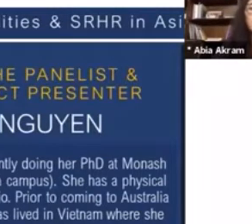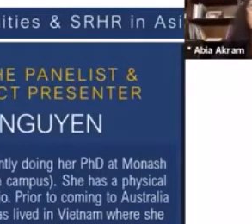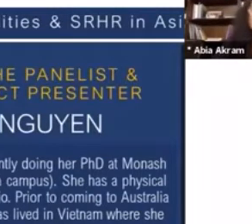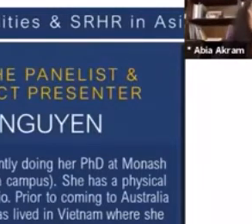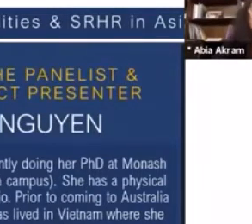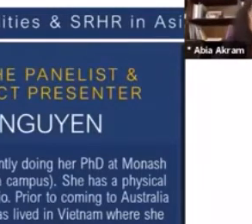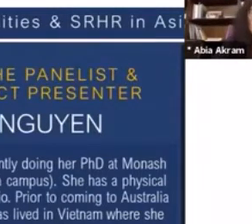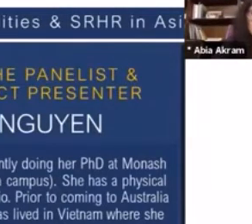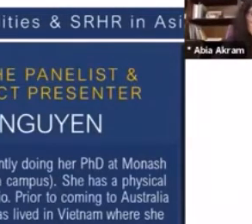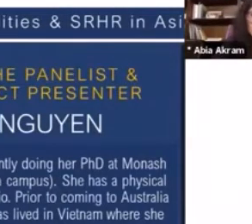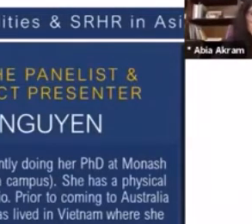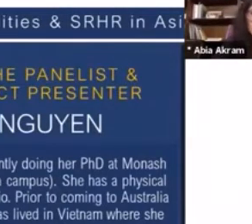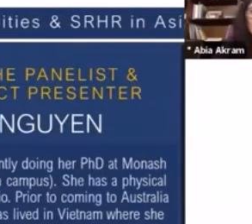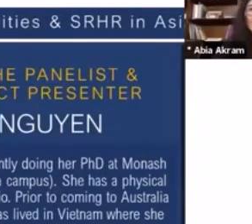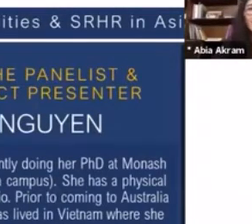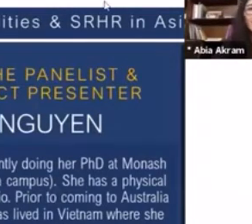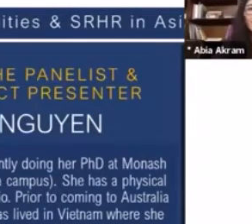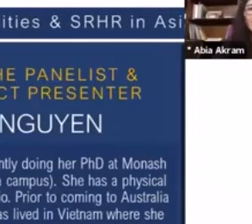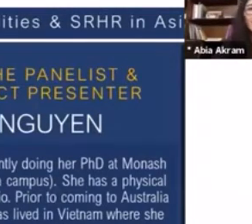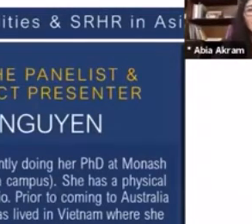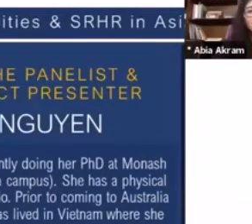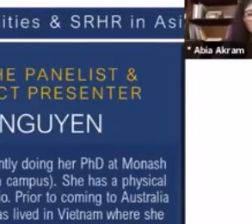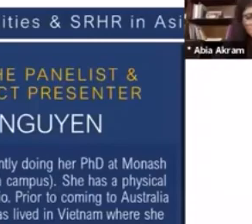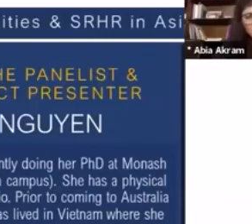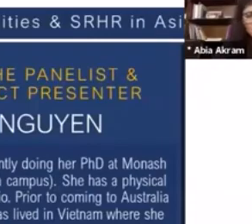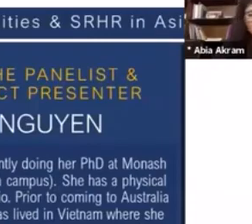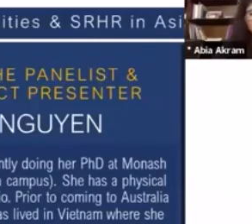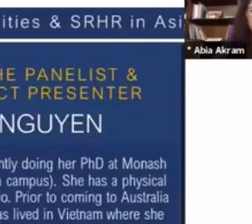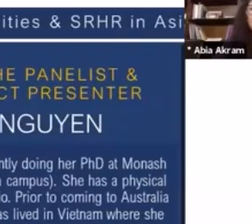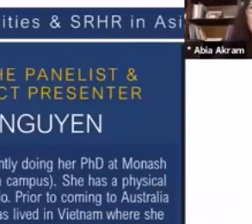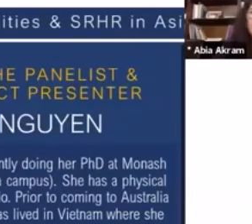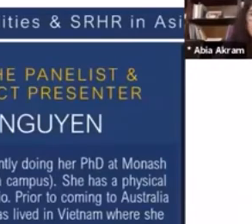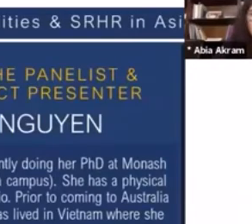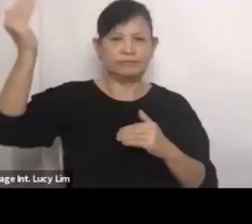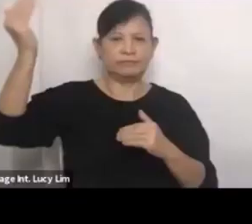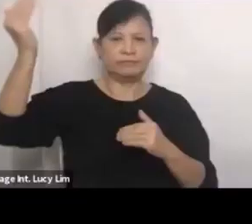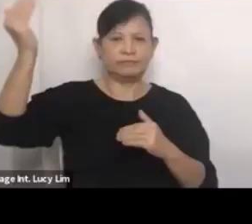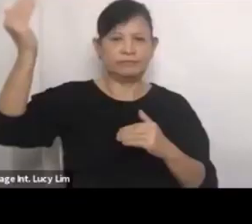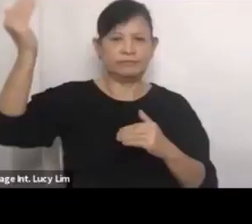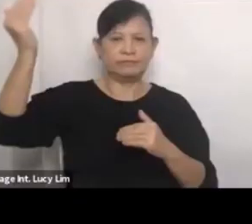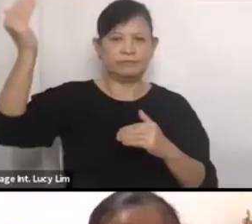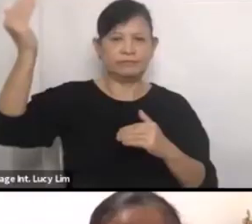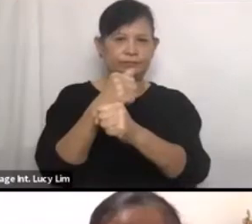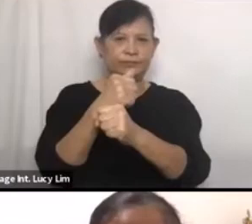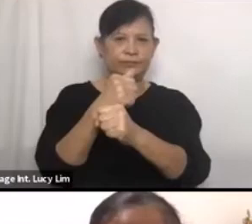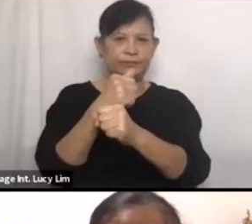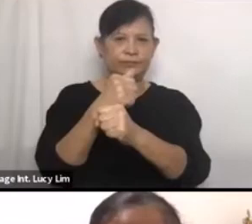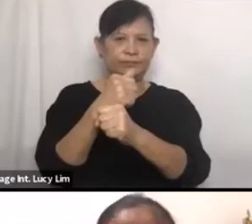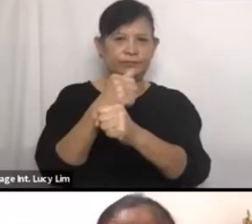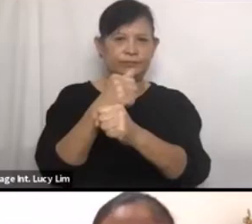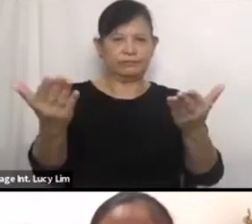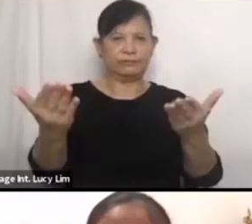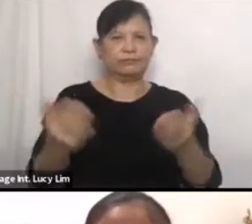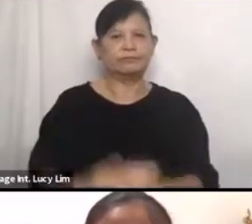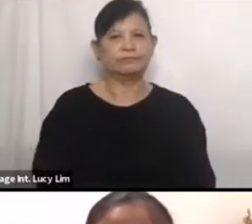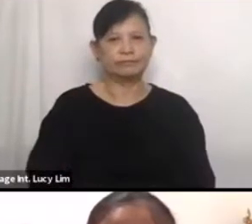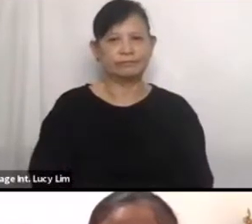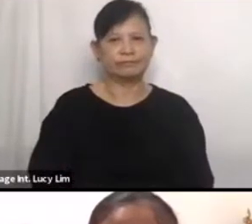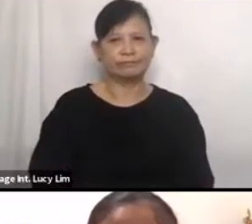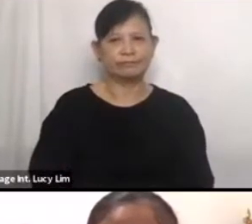disabilities for more than 10 years. Please, Ms. Anne, you have the floor to share your experience. Thank you very much.